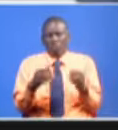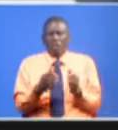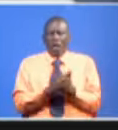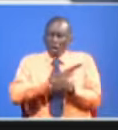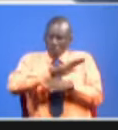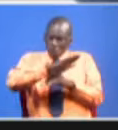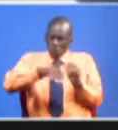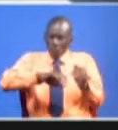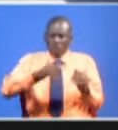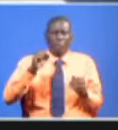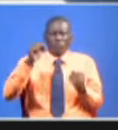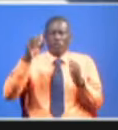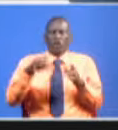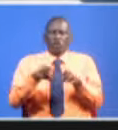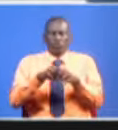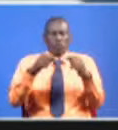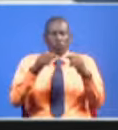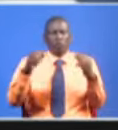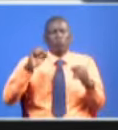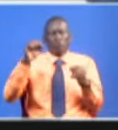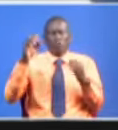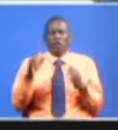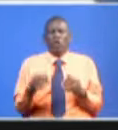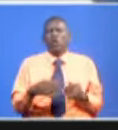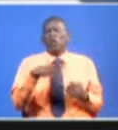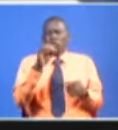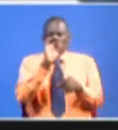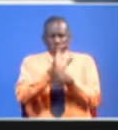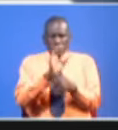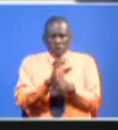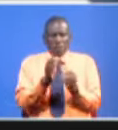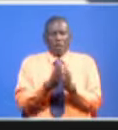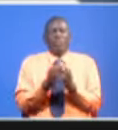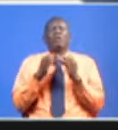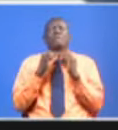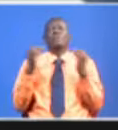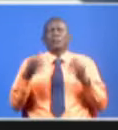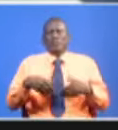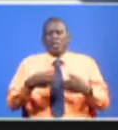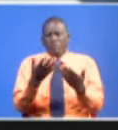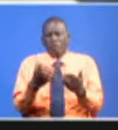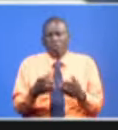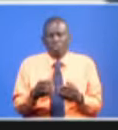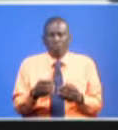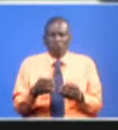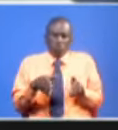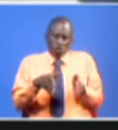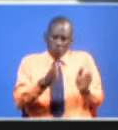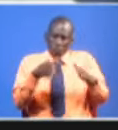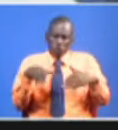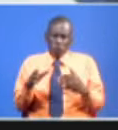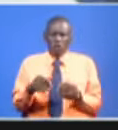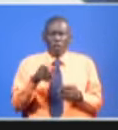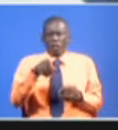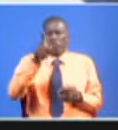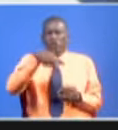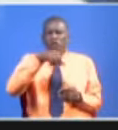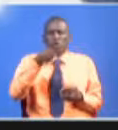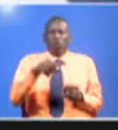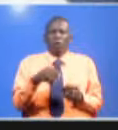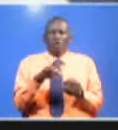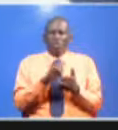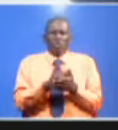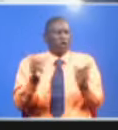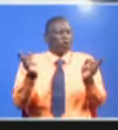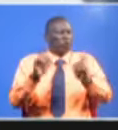other politicians, even in the opposition, go to church and the pastors give them pulpits. It is wrong. That should not